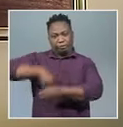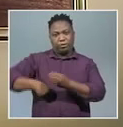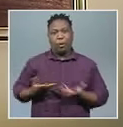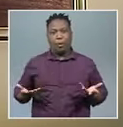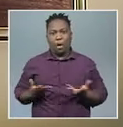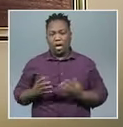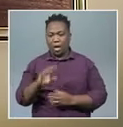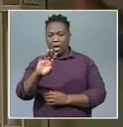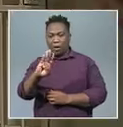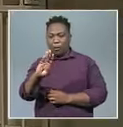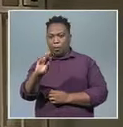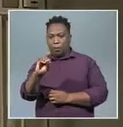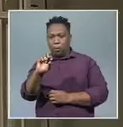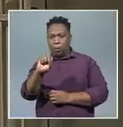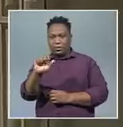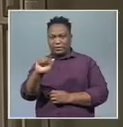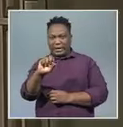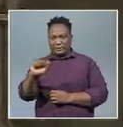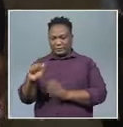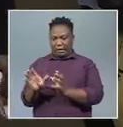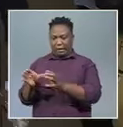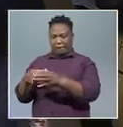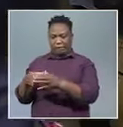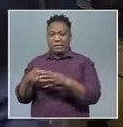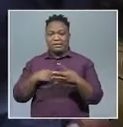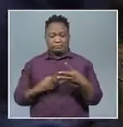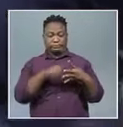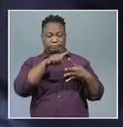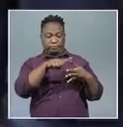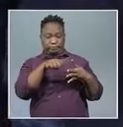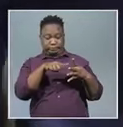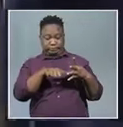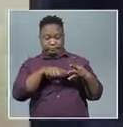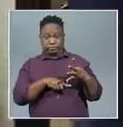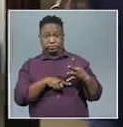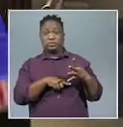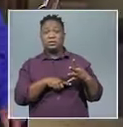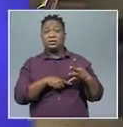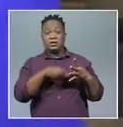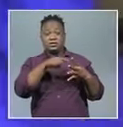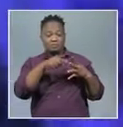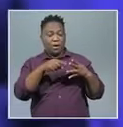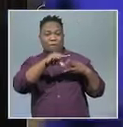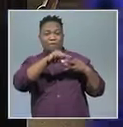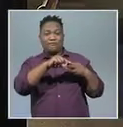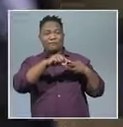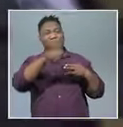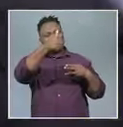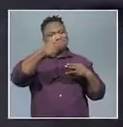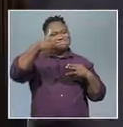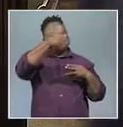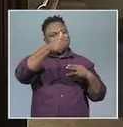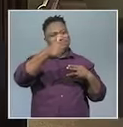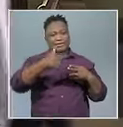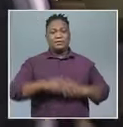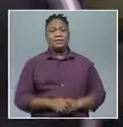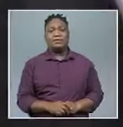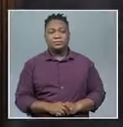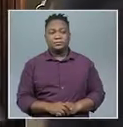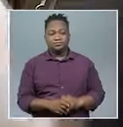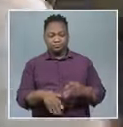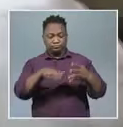Bosasa corruption are Angelo Agrizzi and Andries van Tonder, both former Bosasa bosses,